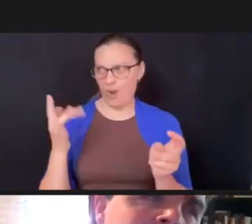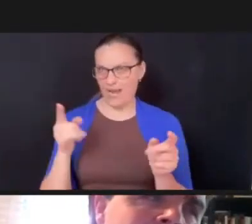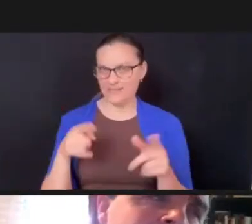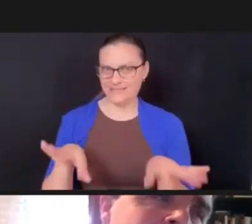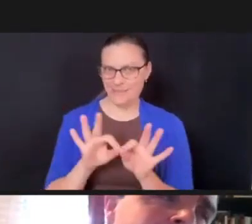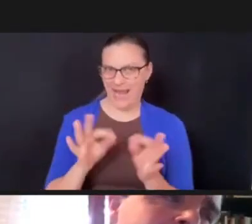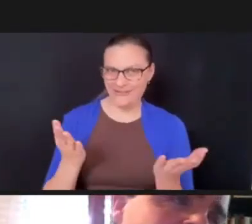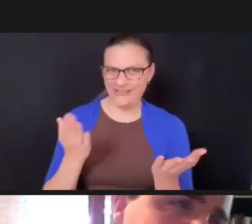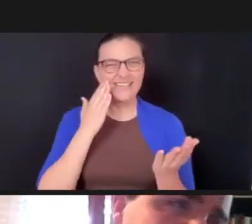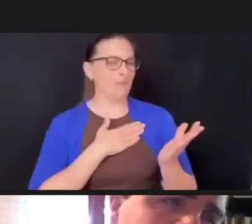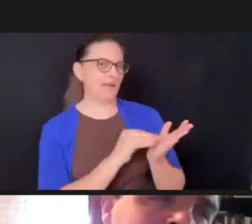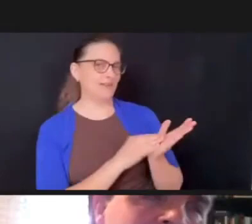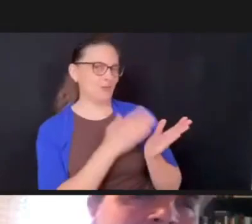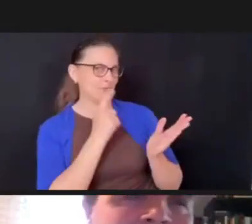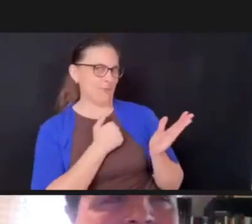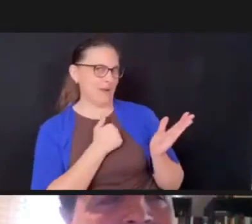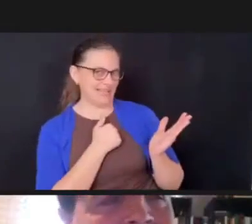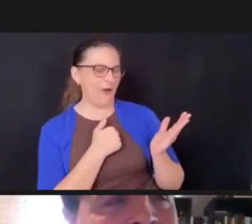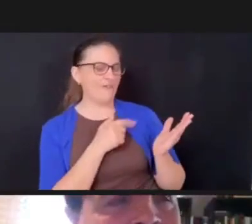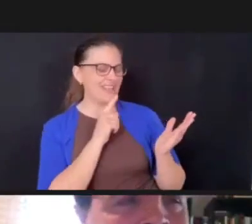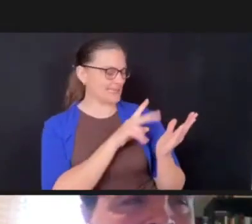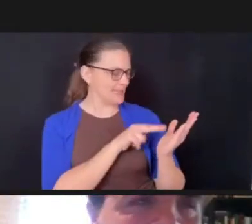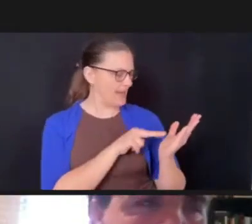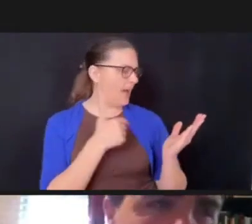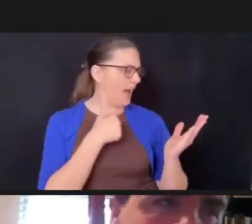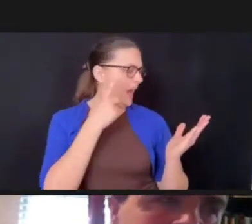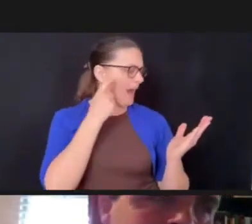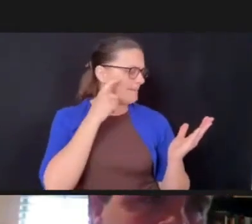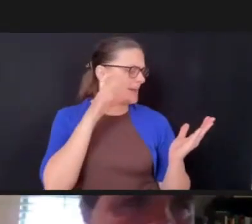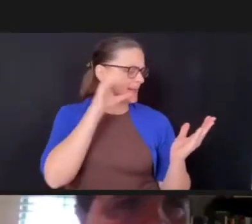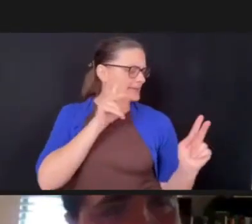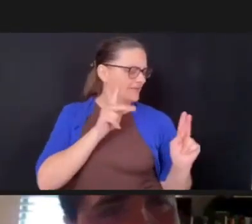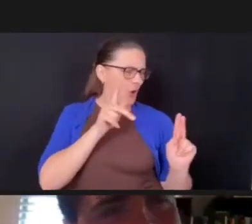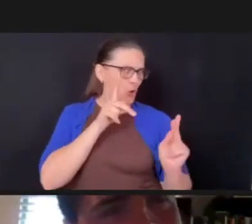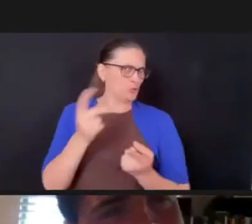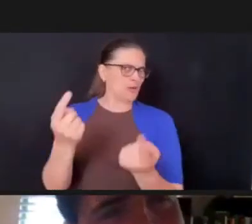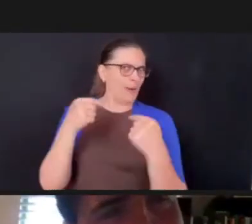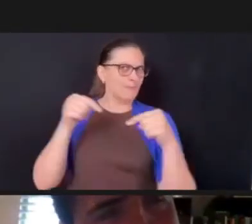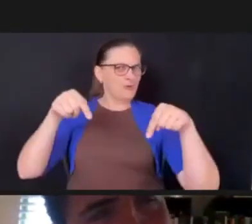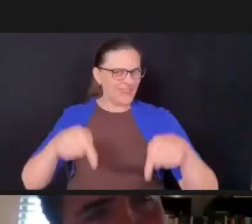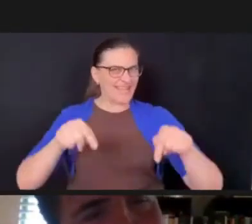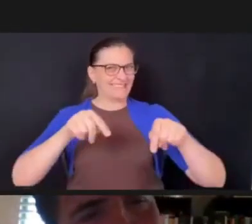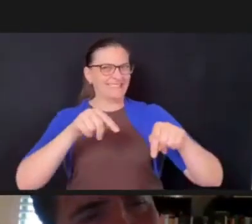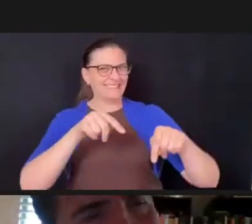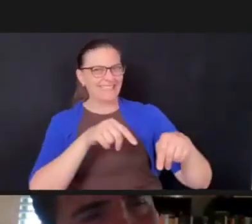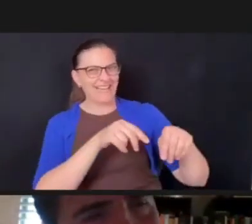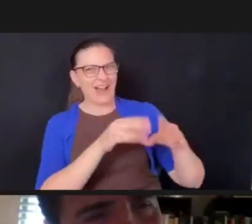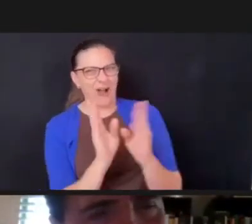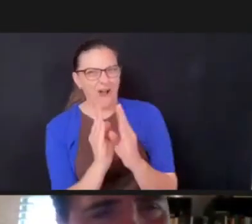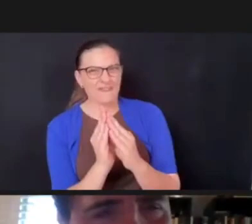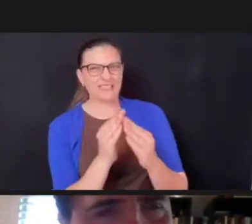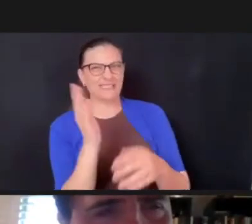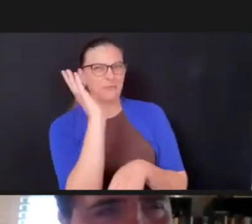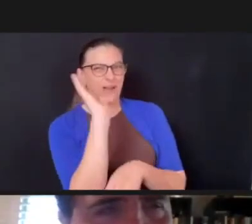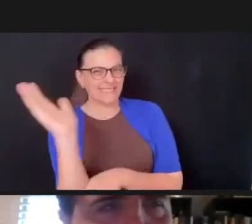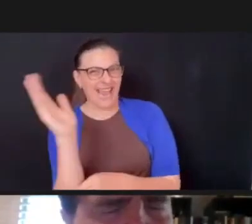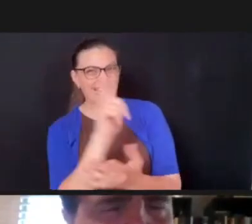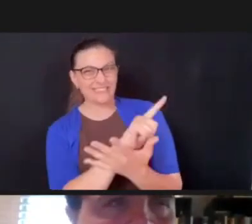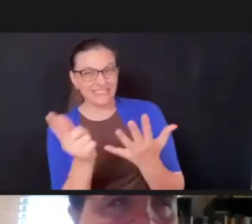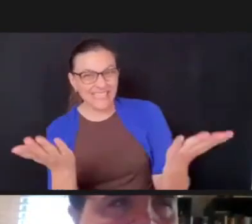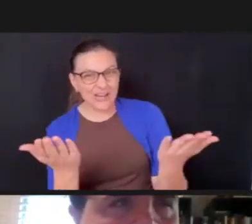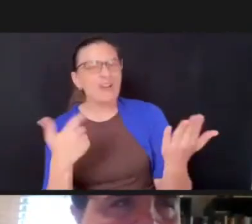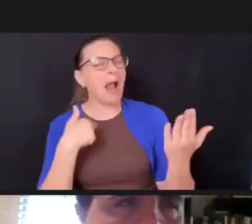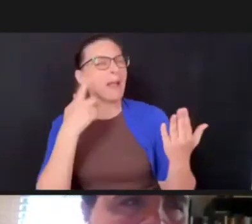myself are, I'm guessing folks at this set of conference presentations probably buy the idea that this is